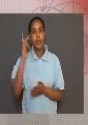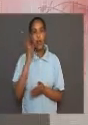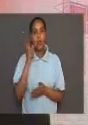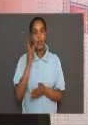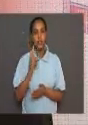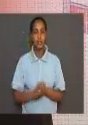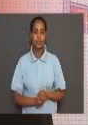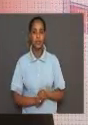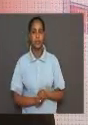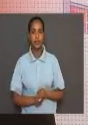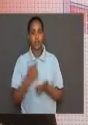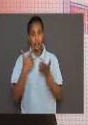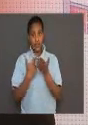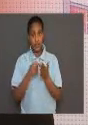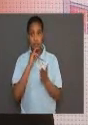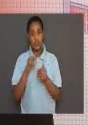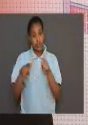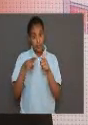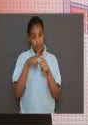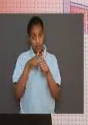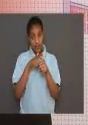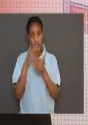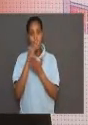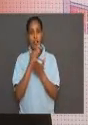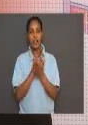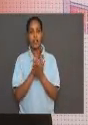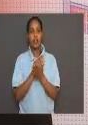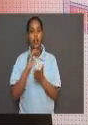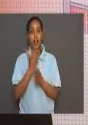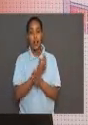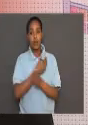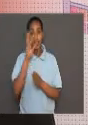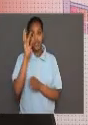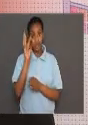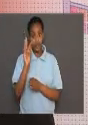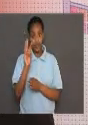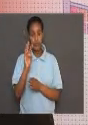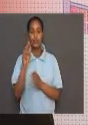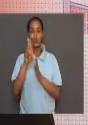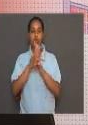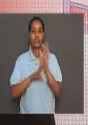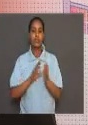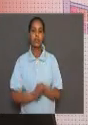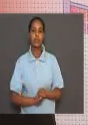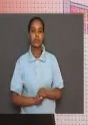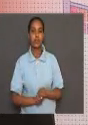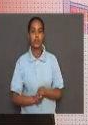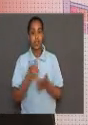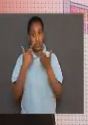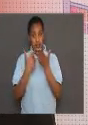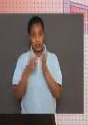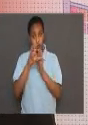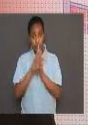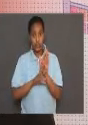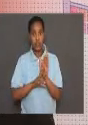polymers. This is the first lesson in our 6th unit. In this